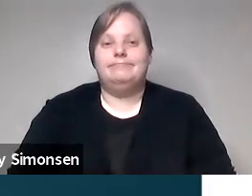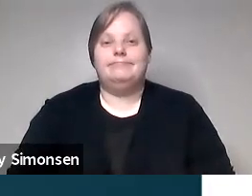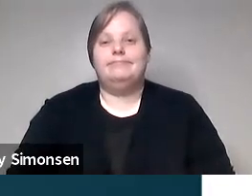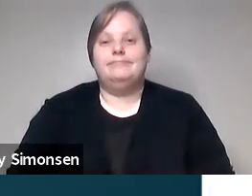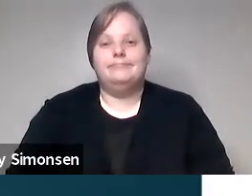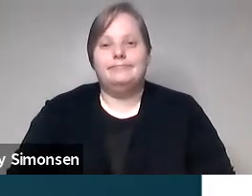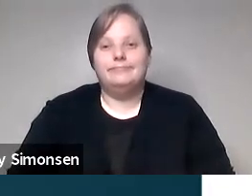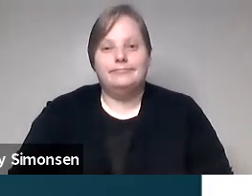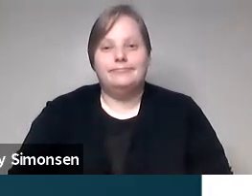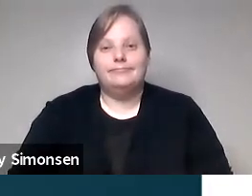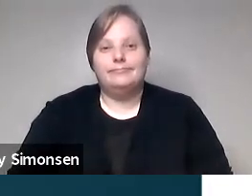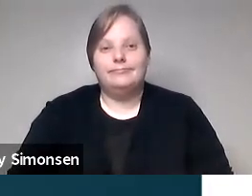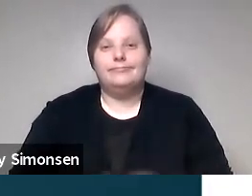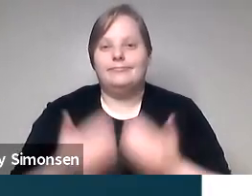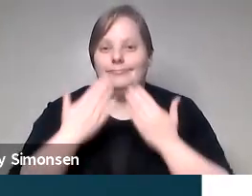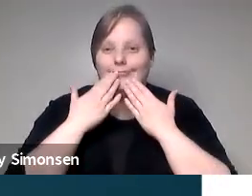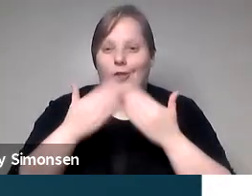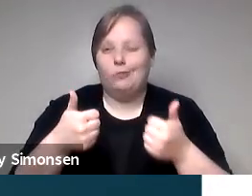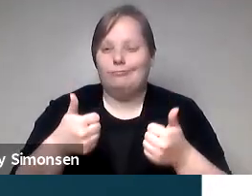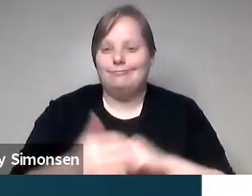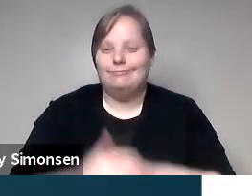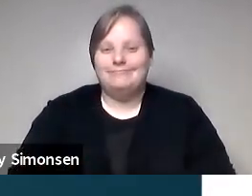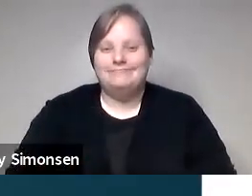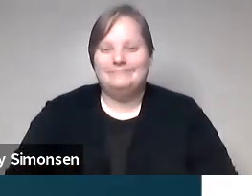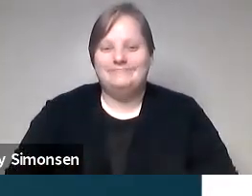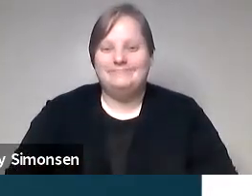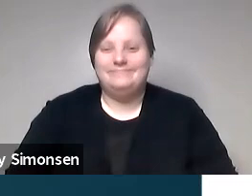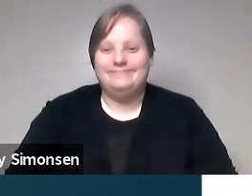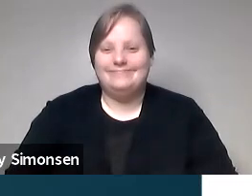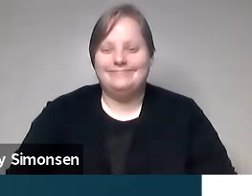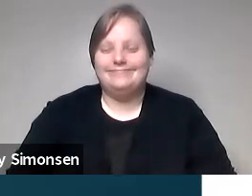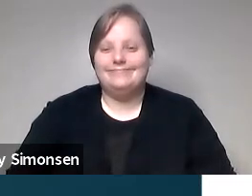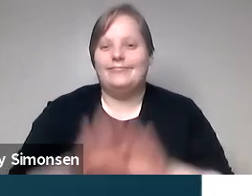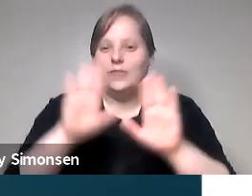Thank you, Amy. Great job to everybody. And I'm